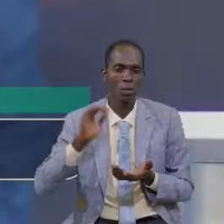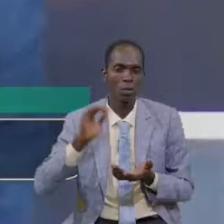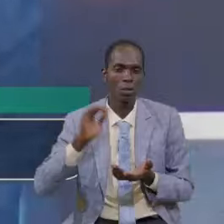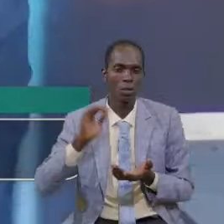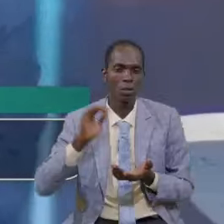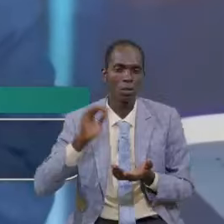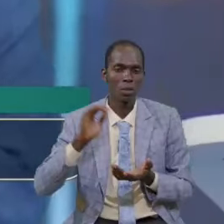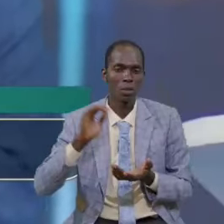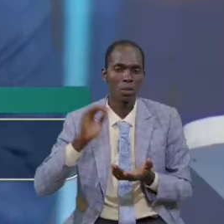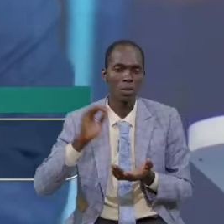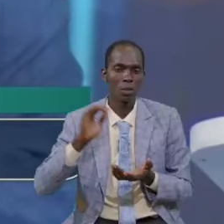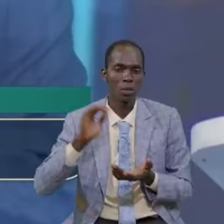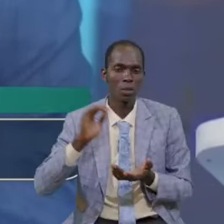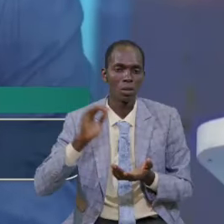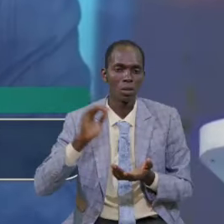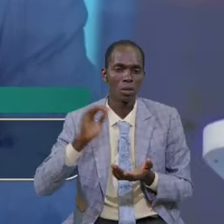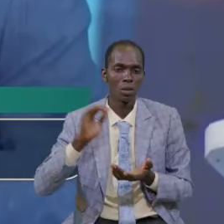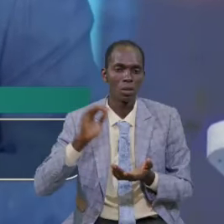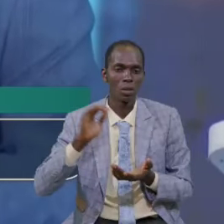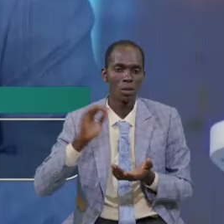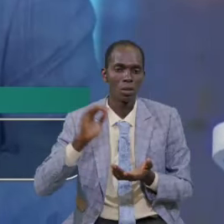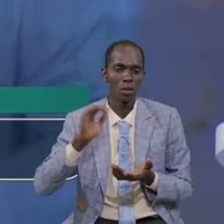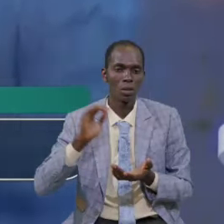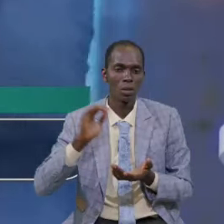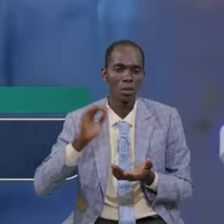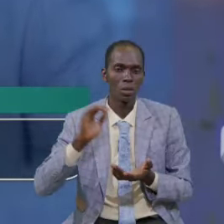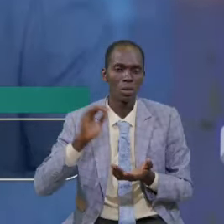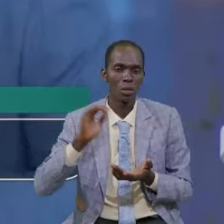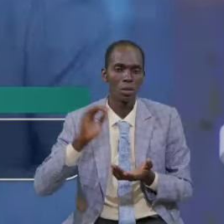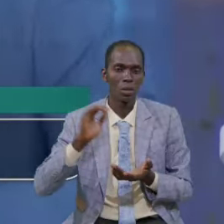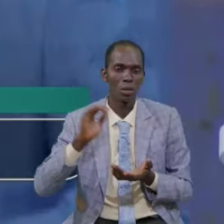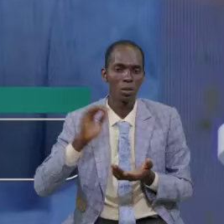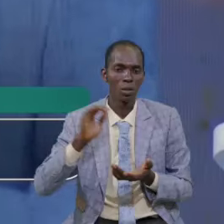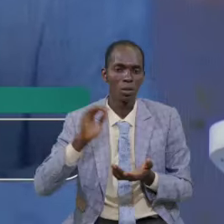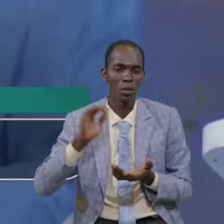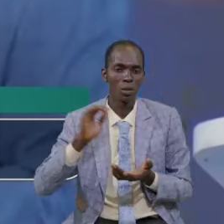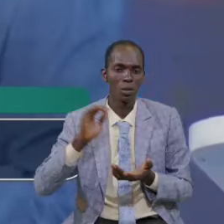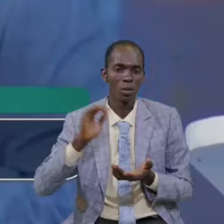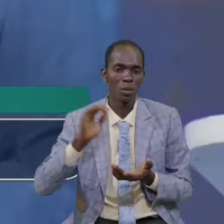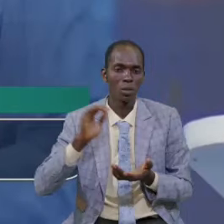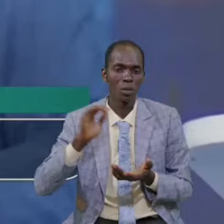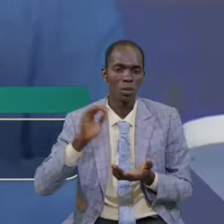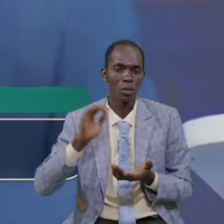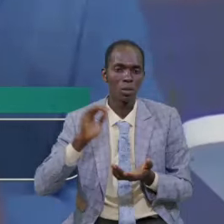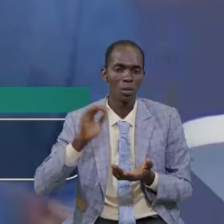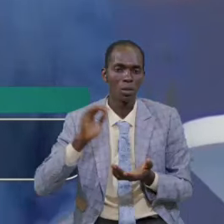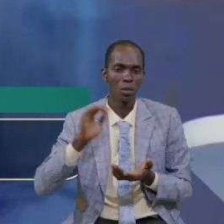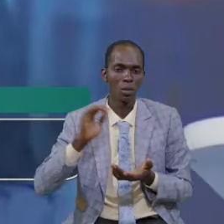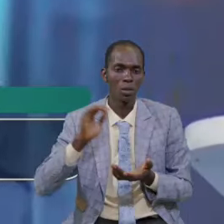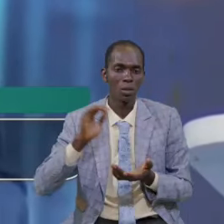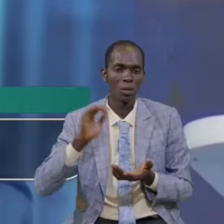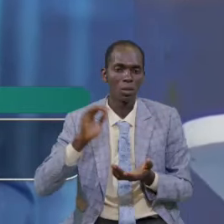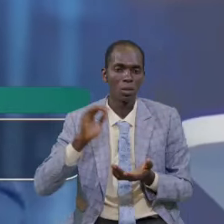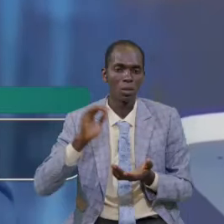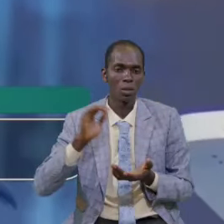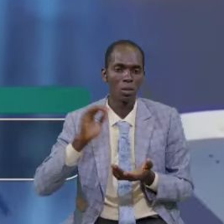are misdeeds that will hinder you from getting and achieving that goal. There's something to give